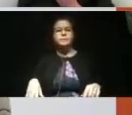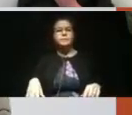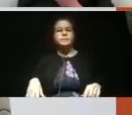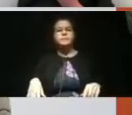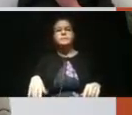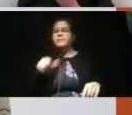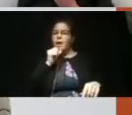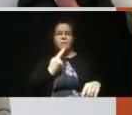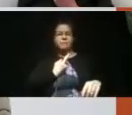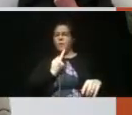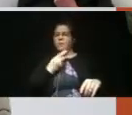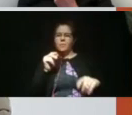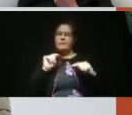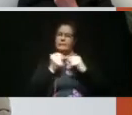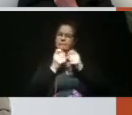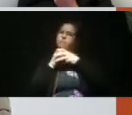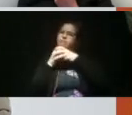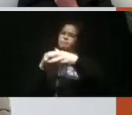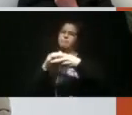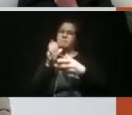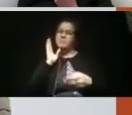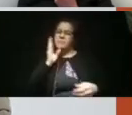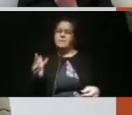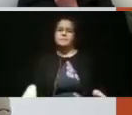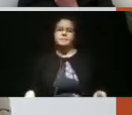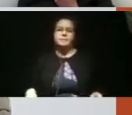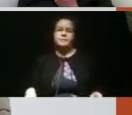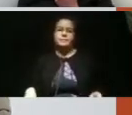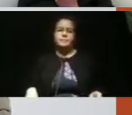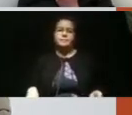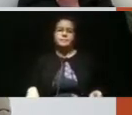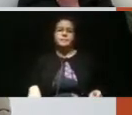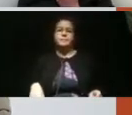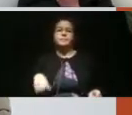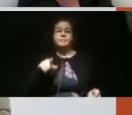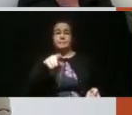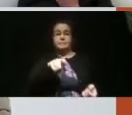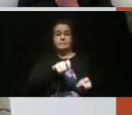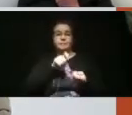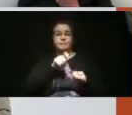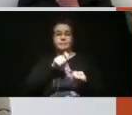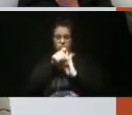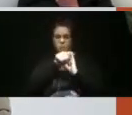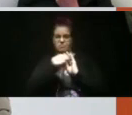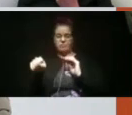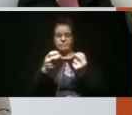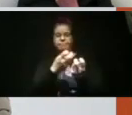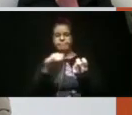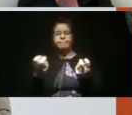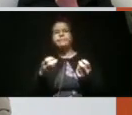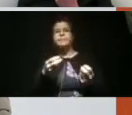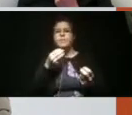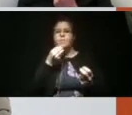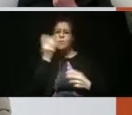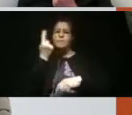just me that goes up there. Whole teams of us will go up to the ice sheet. And in this particular picture, we're sitting out in a really warm